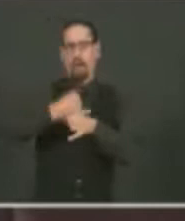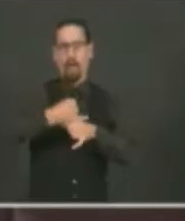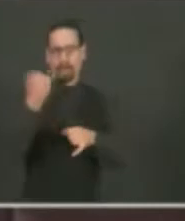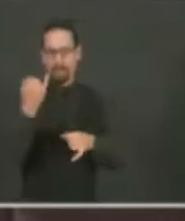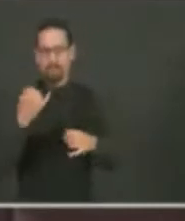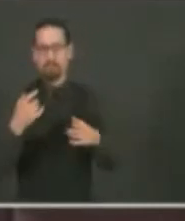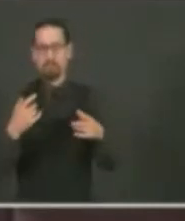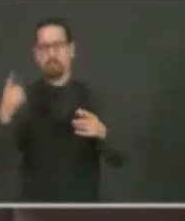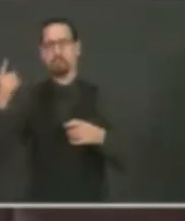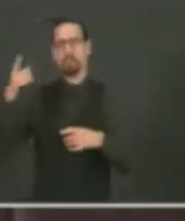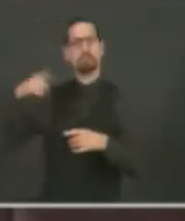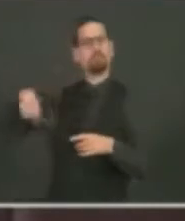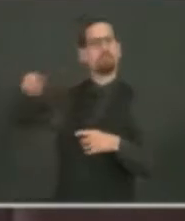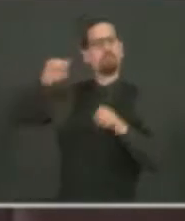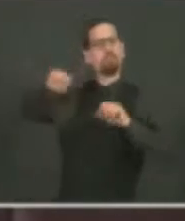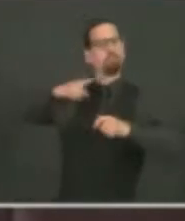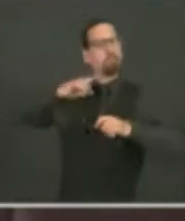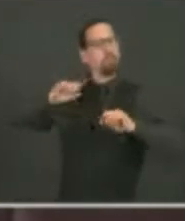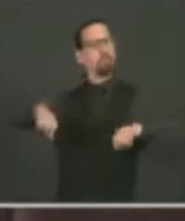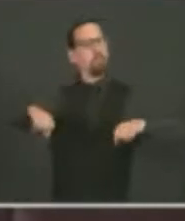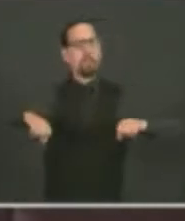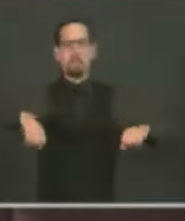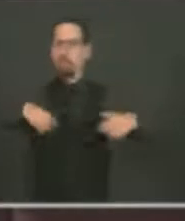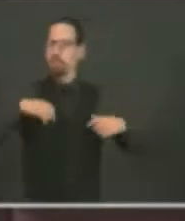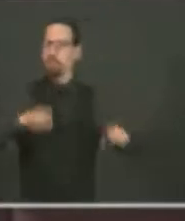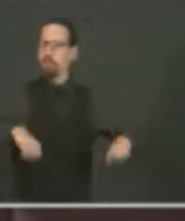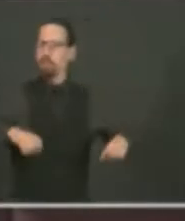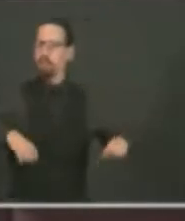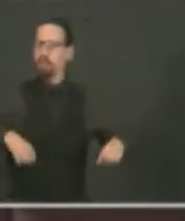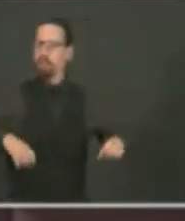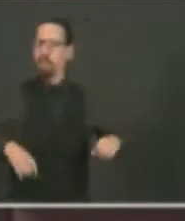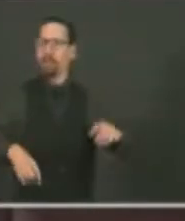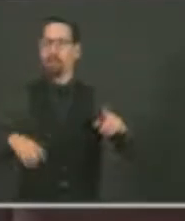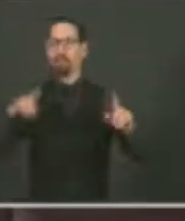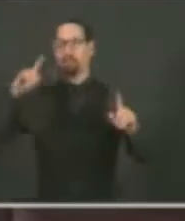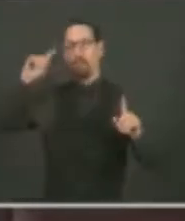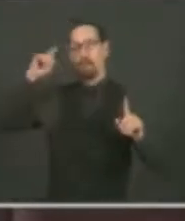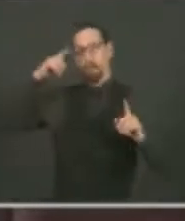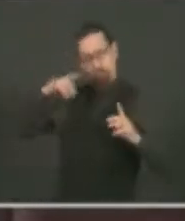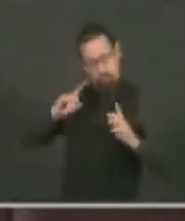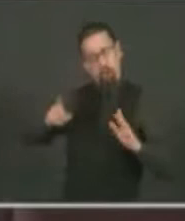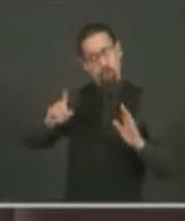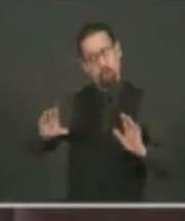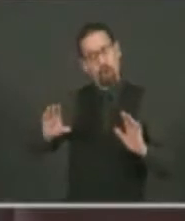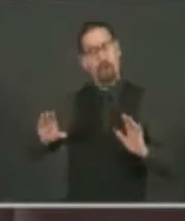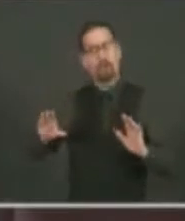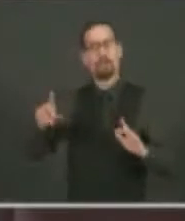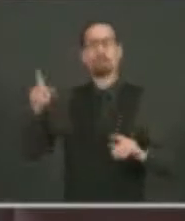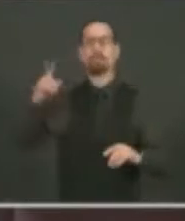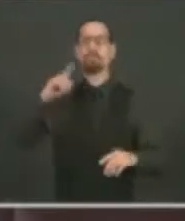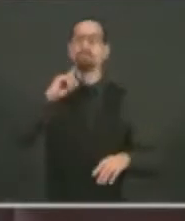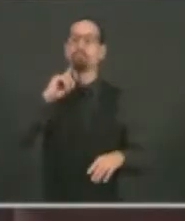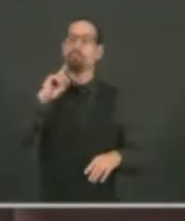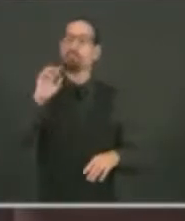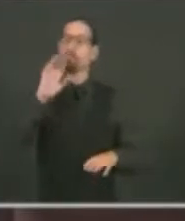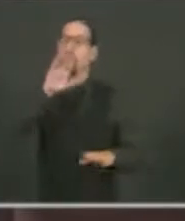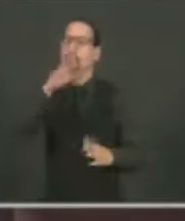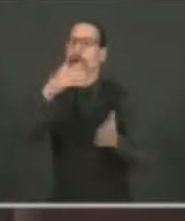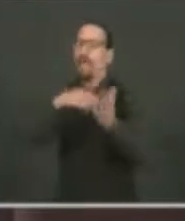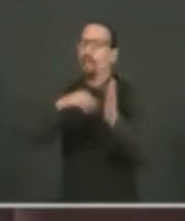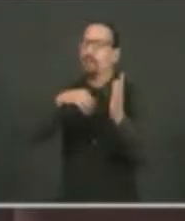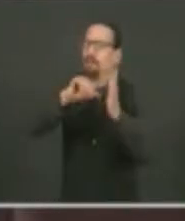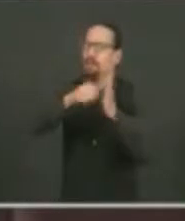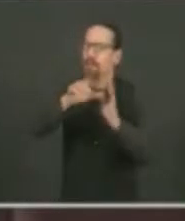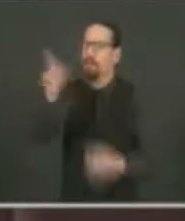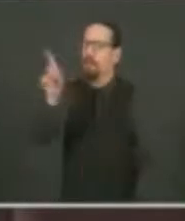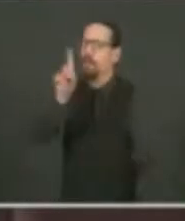would take precautions to make that happen. By the way, they all did, but obviously it wasn't enough. So we're learning, and